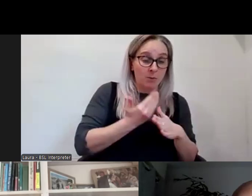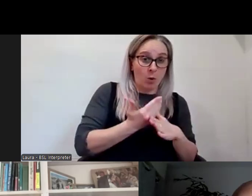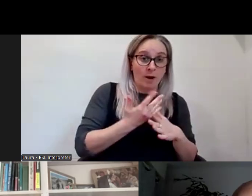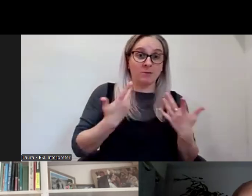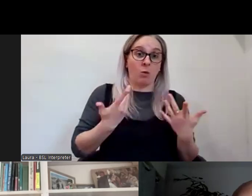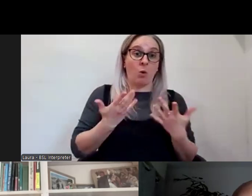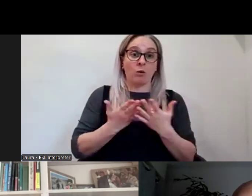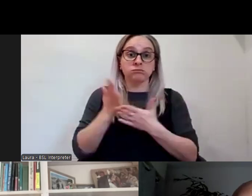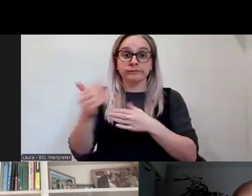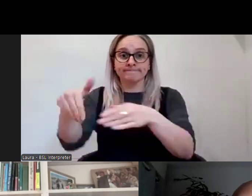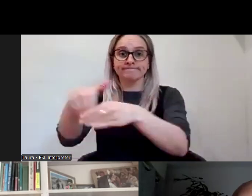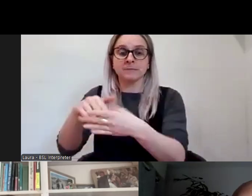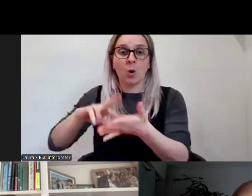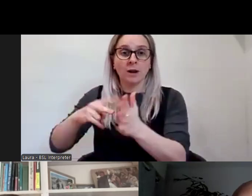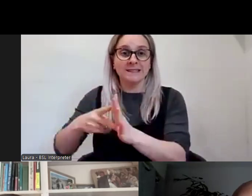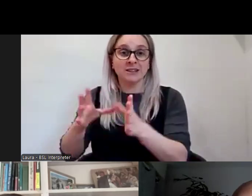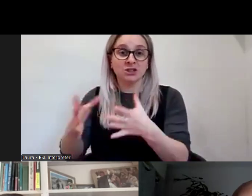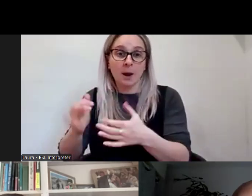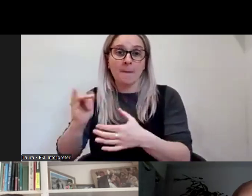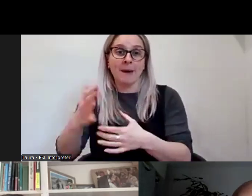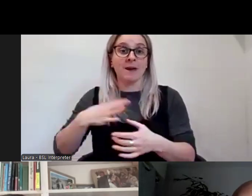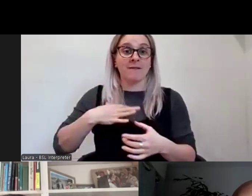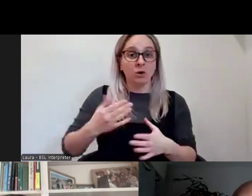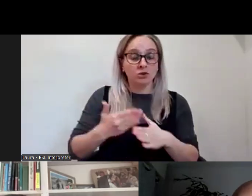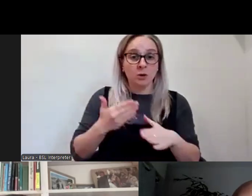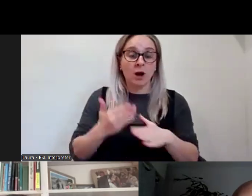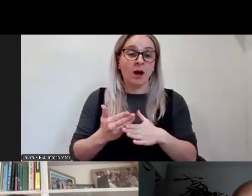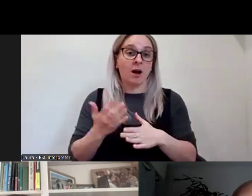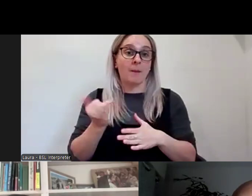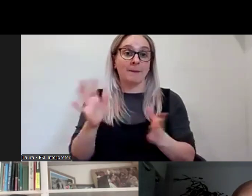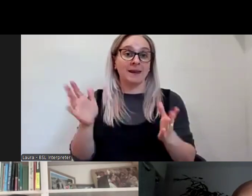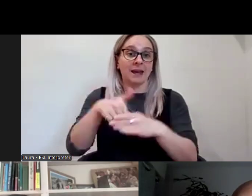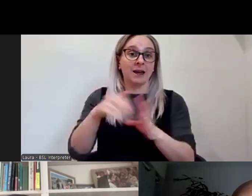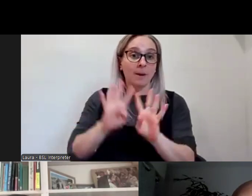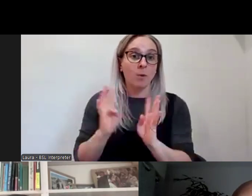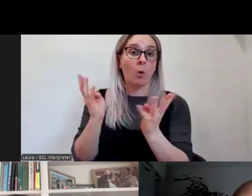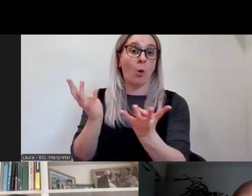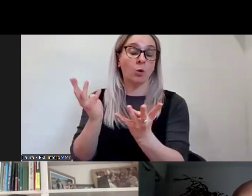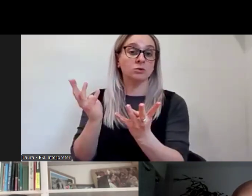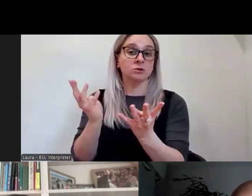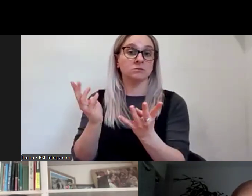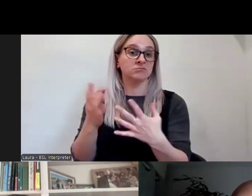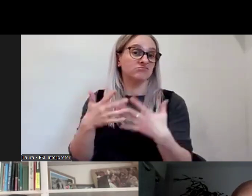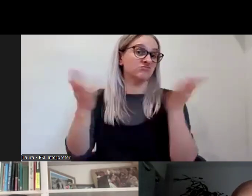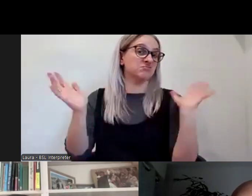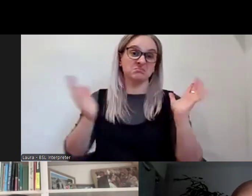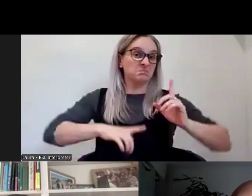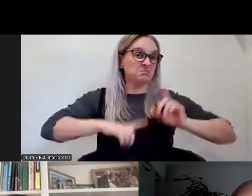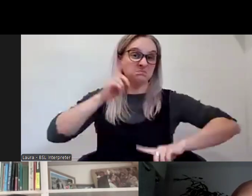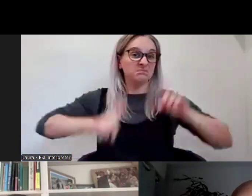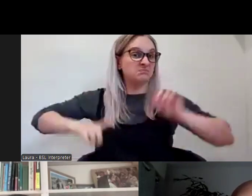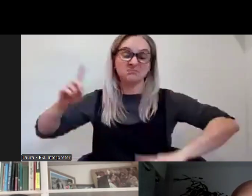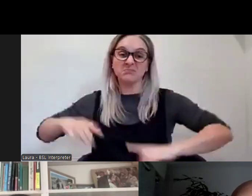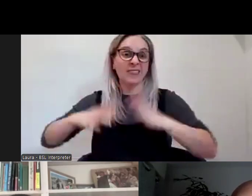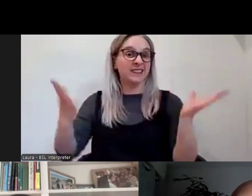an organisation, some voluntary work, if you're on a board or you volunteer. Absolutely fine to